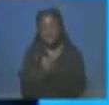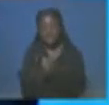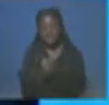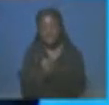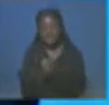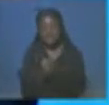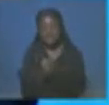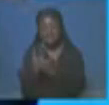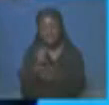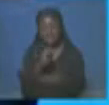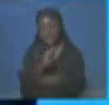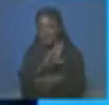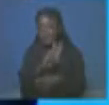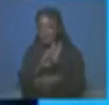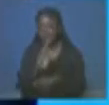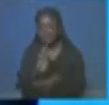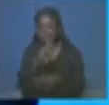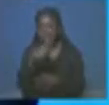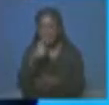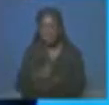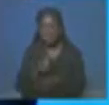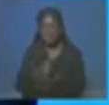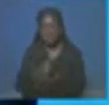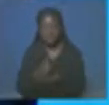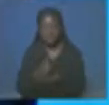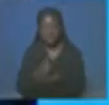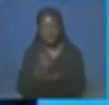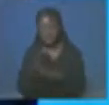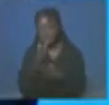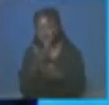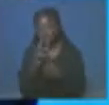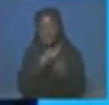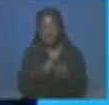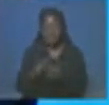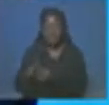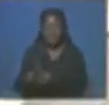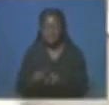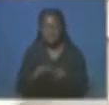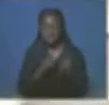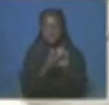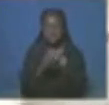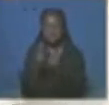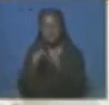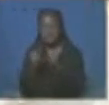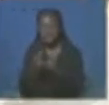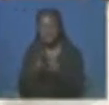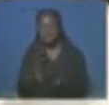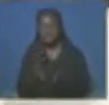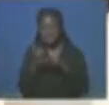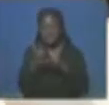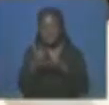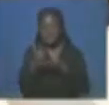the IDB established an interdisciplinary team, P2RCT, to assess the risks